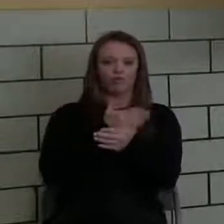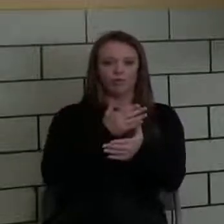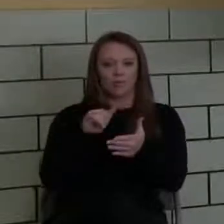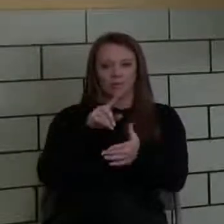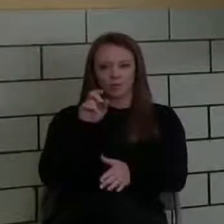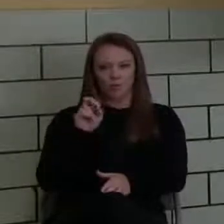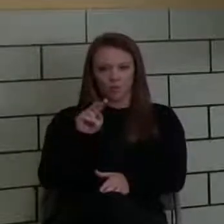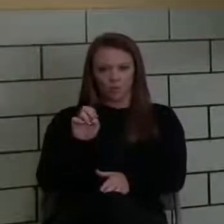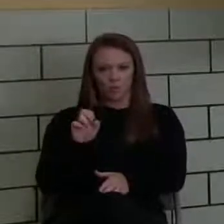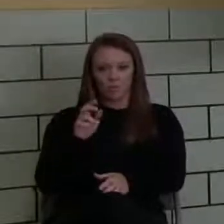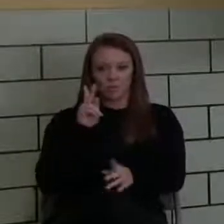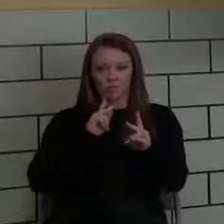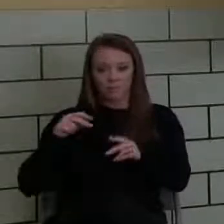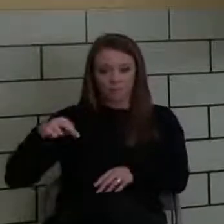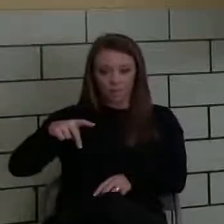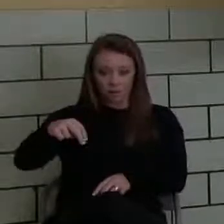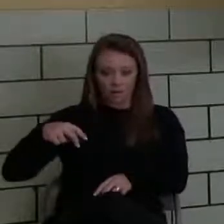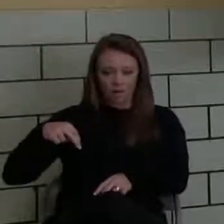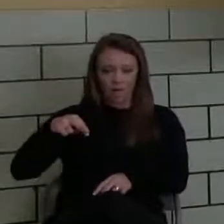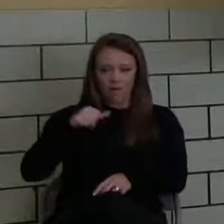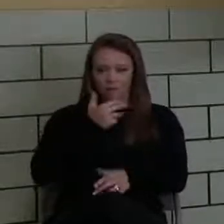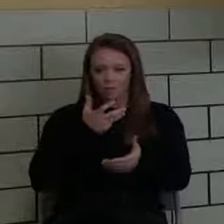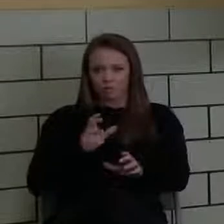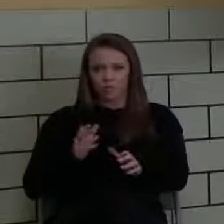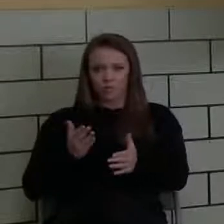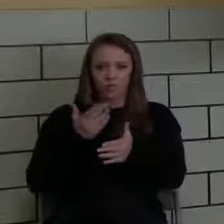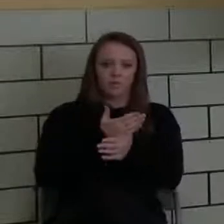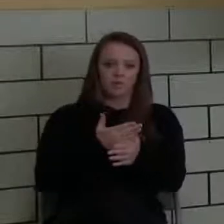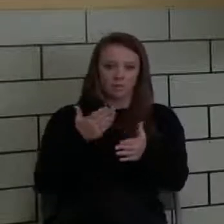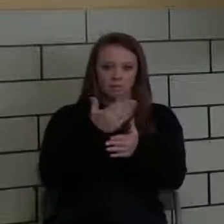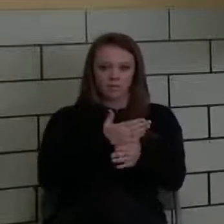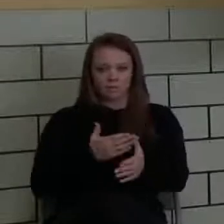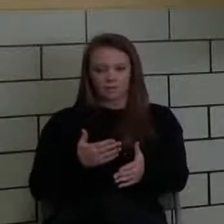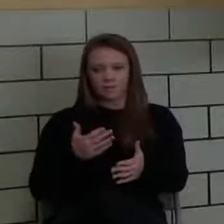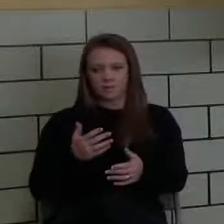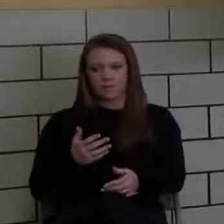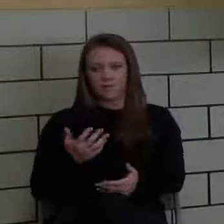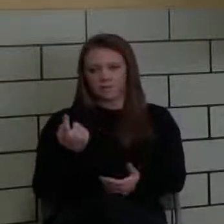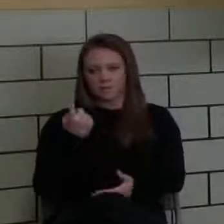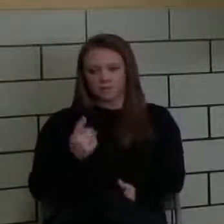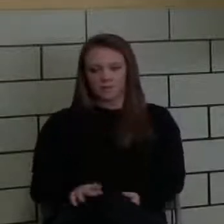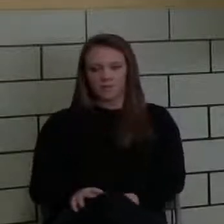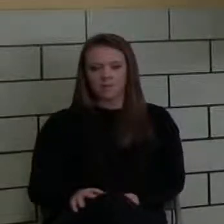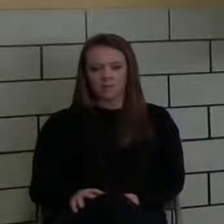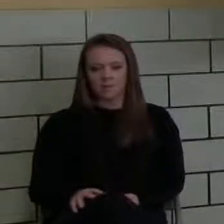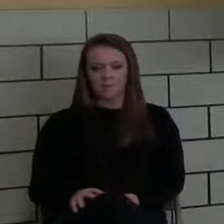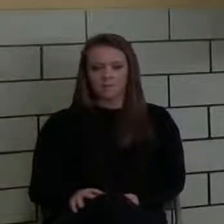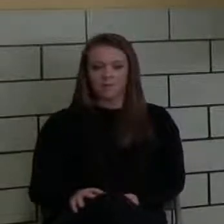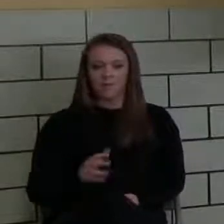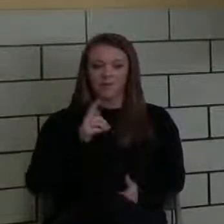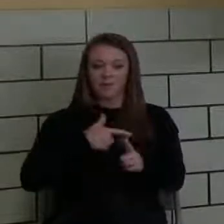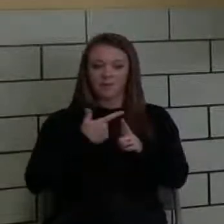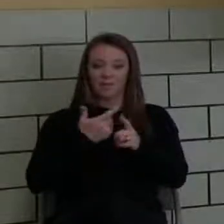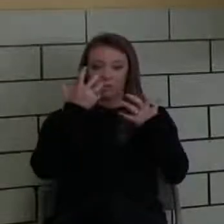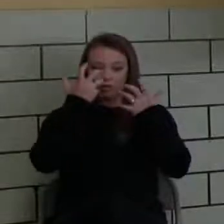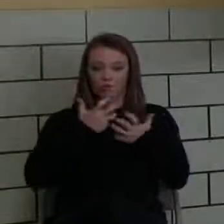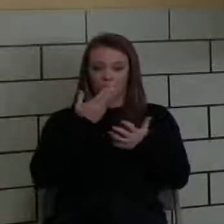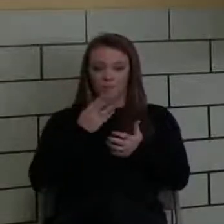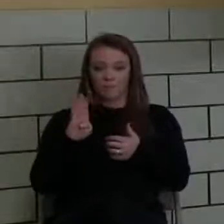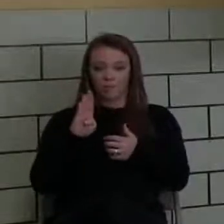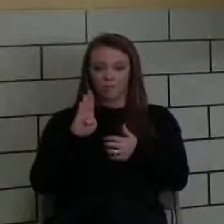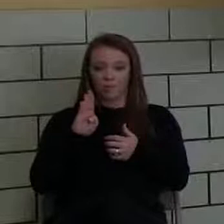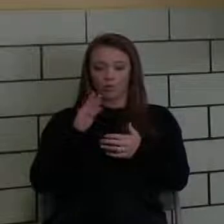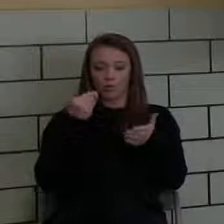people are going to be walking. It's really wide. It's 10 feet wide. And then we have the building zone. It's the dark blue right up next to the buildings. That